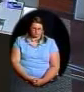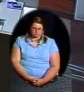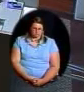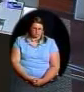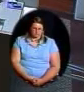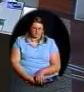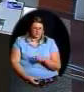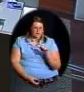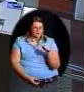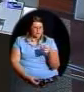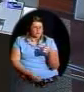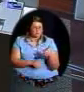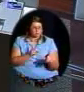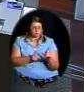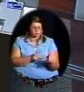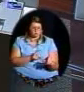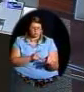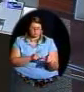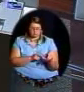Any other questions on that issue?